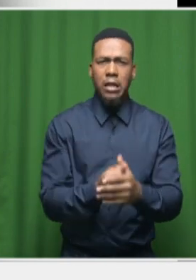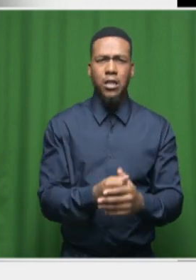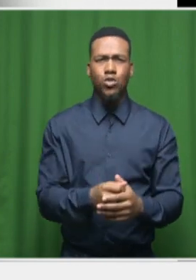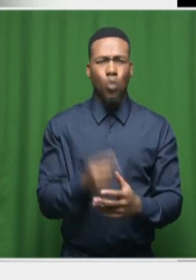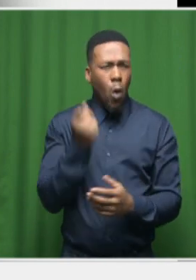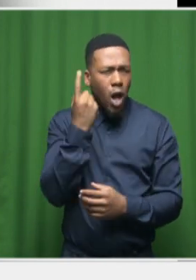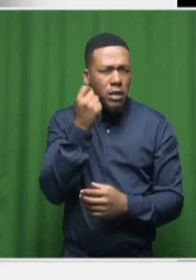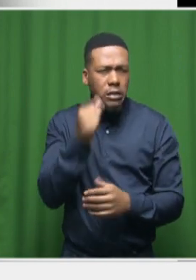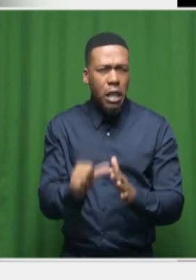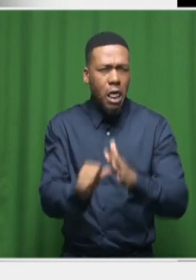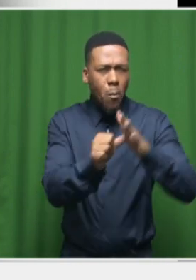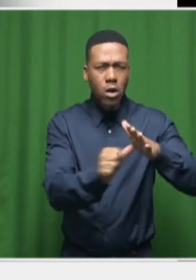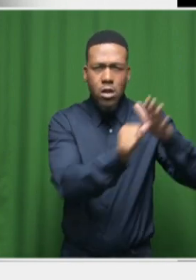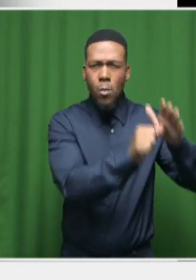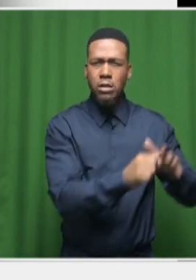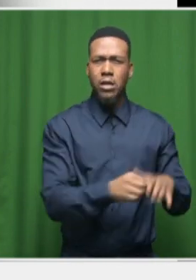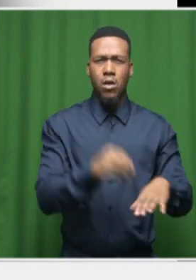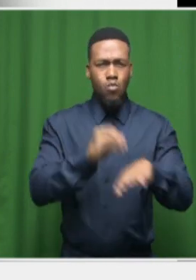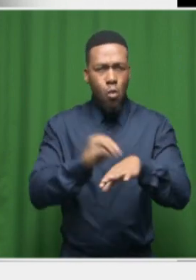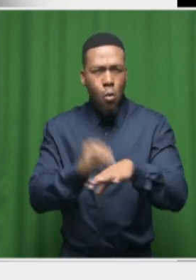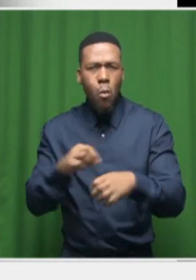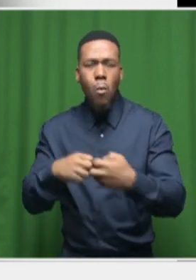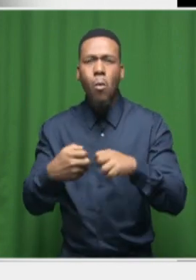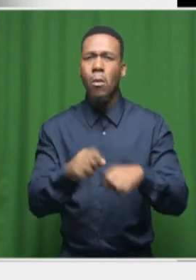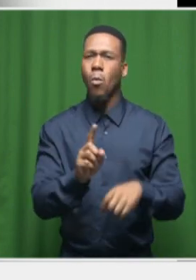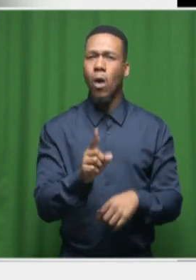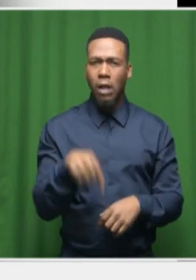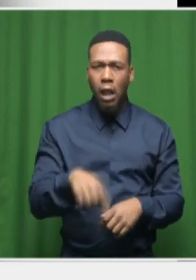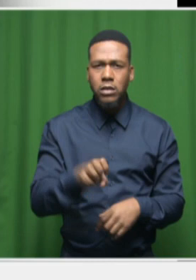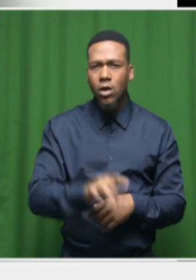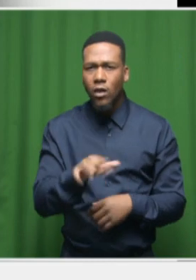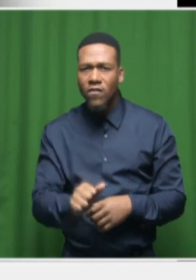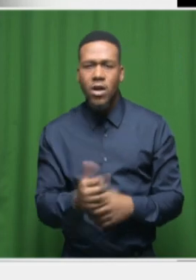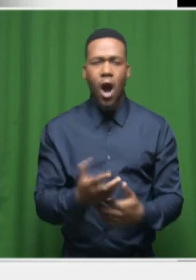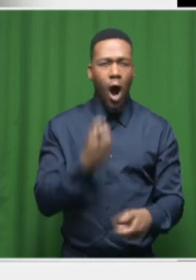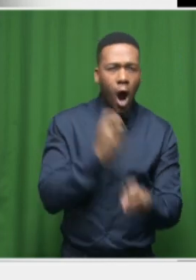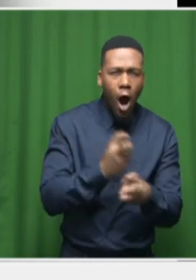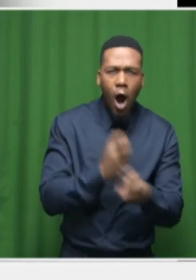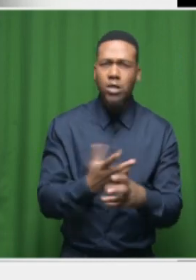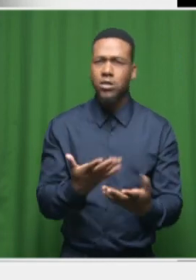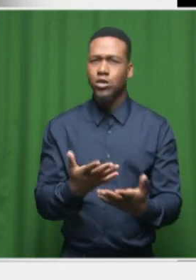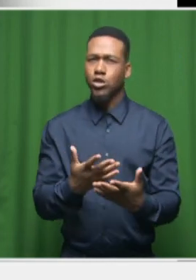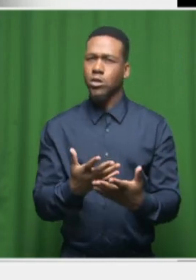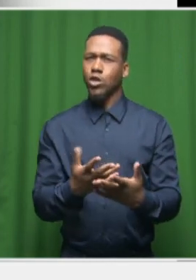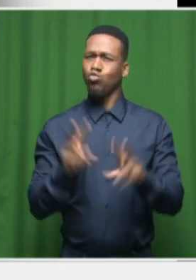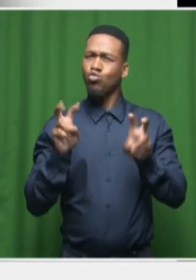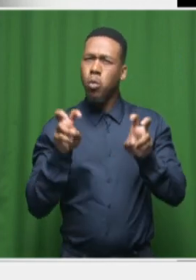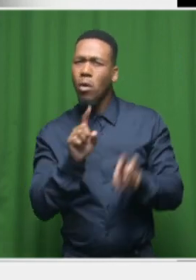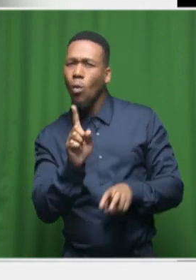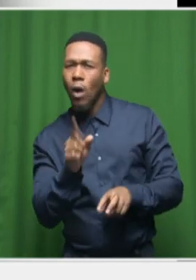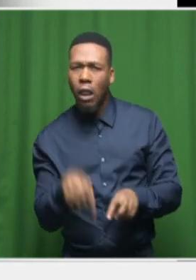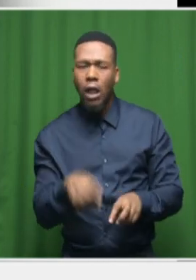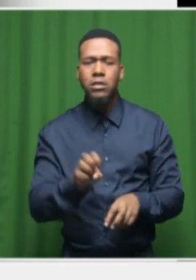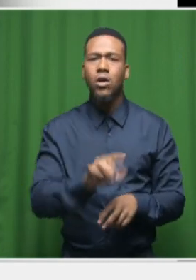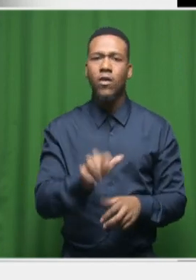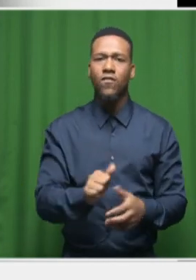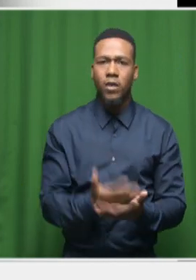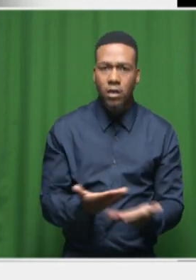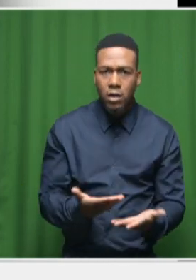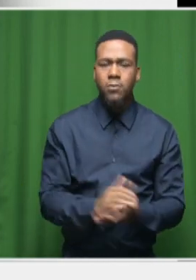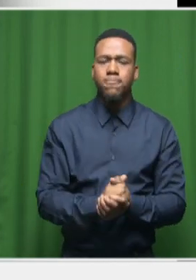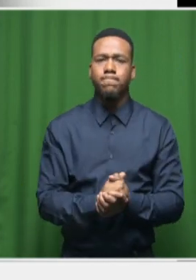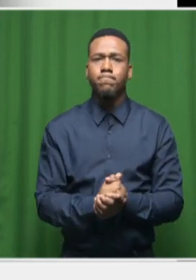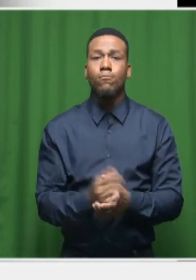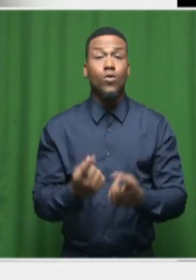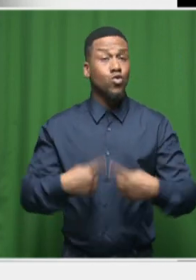that are affecting this country, what are the very hard, difficult conversations we need to have. And we've crafted the program with that